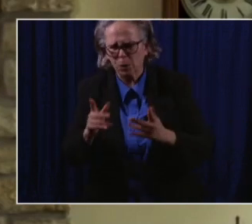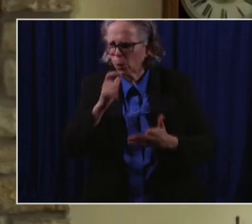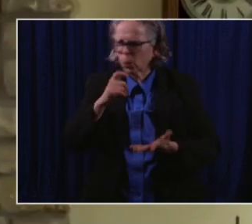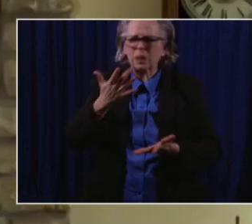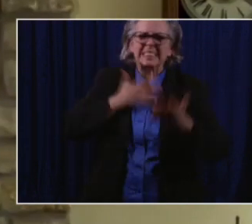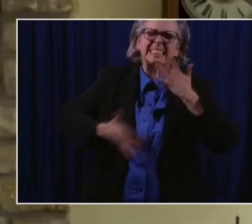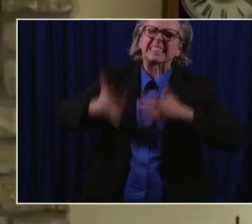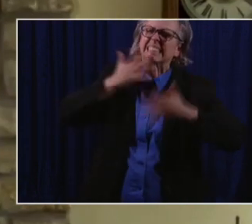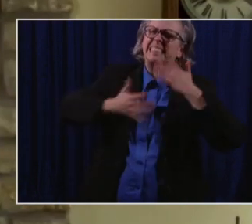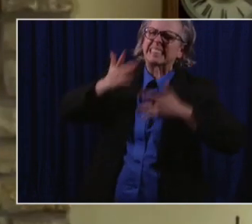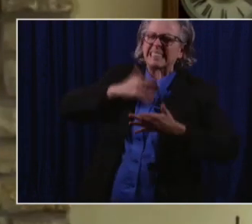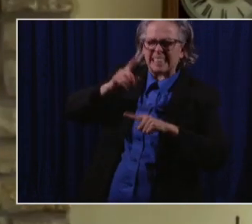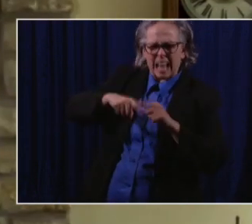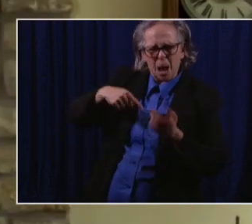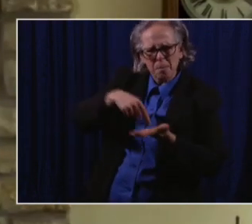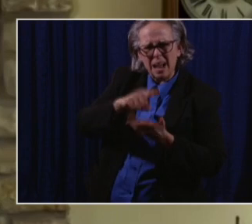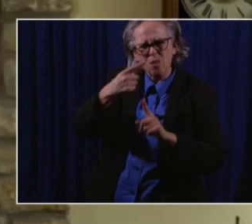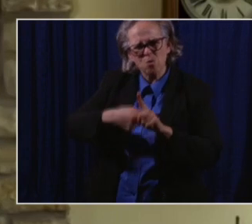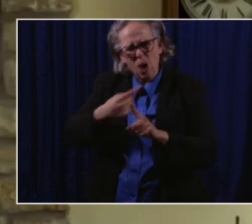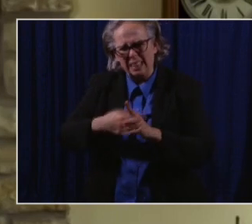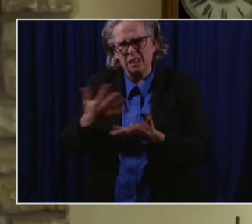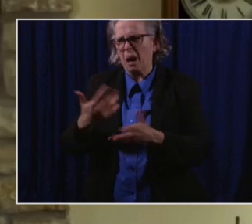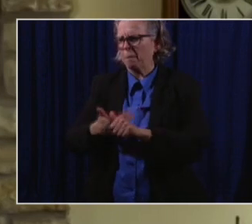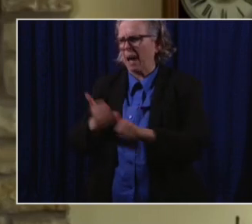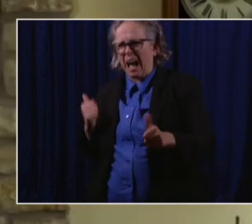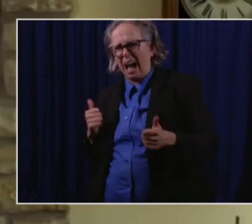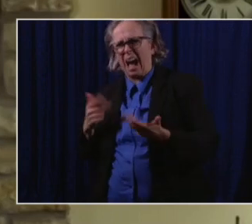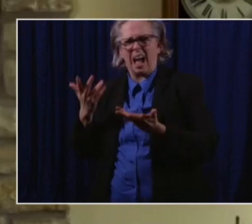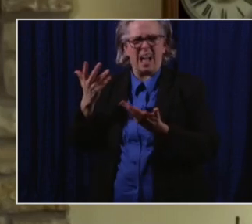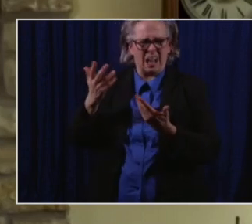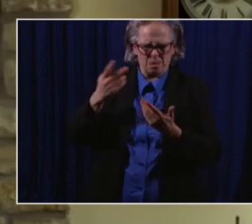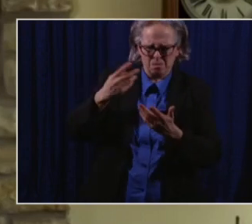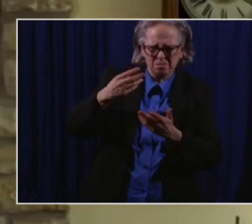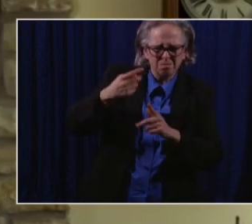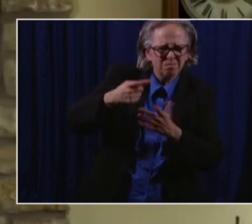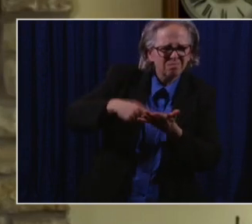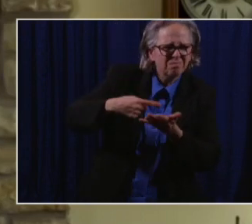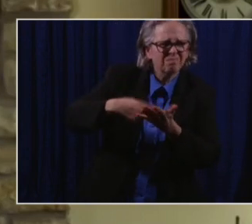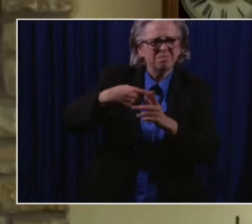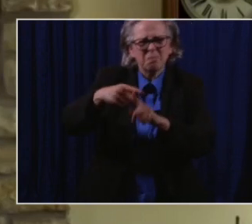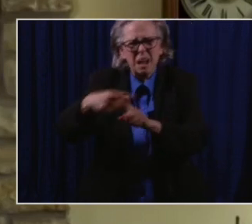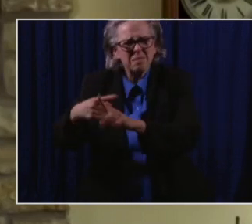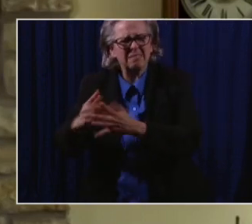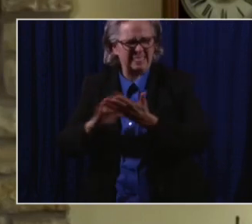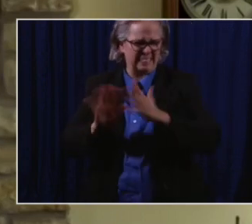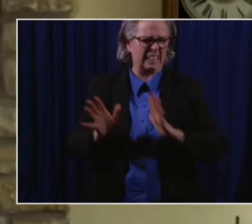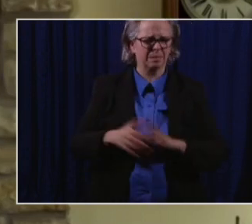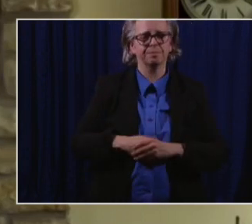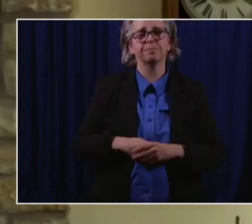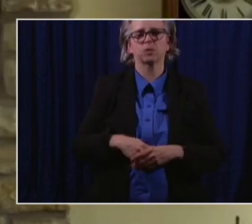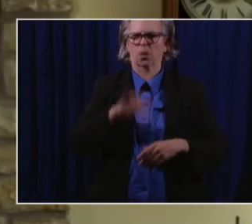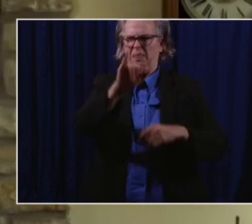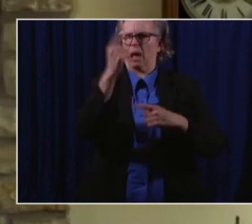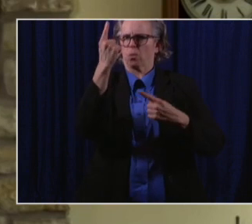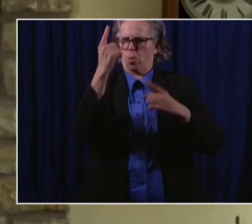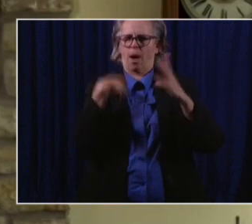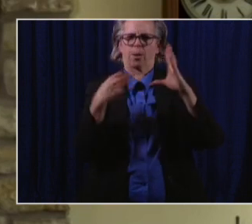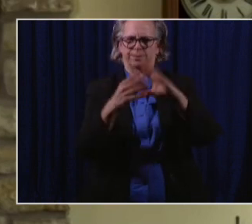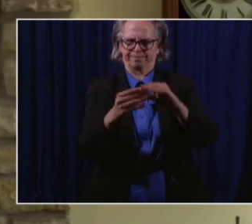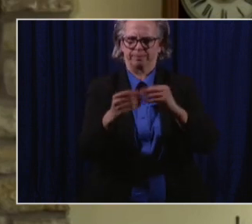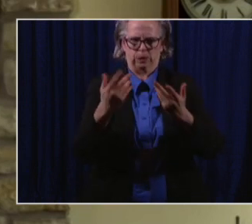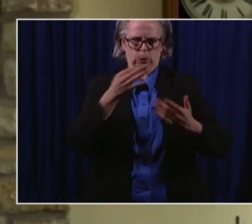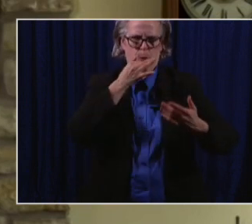behind in their rent, their mortgage. Second, we're also going to give some help to our